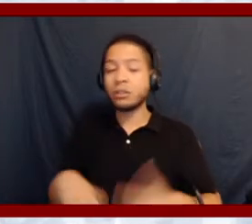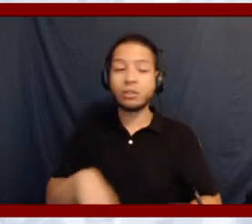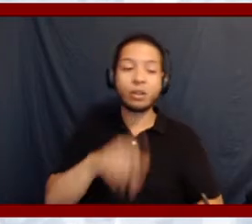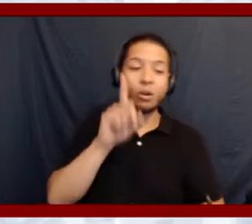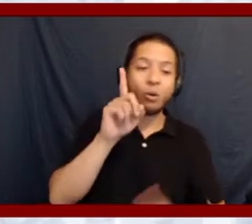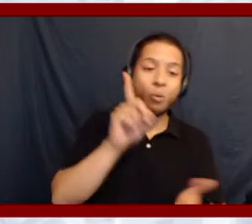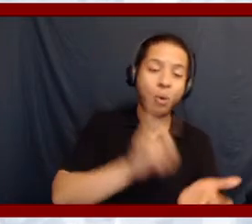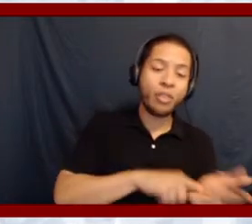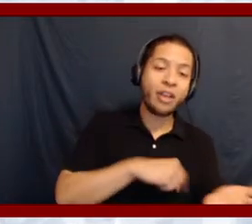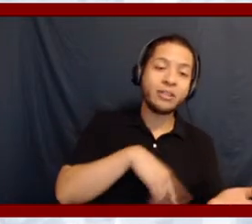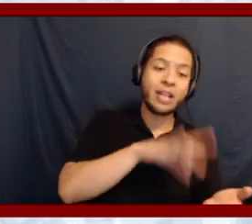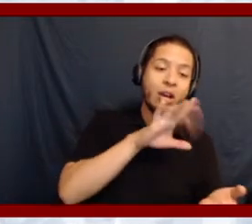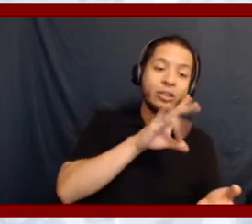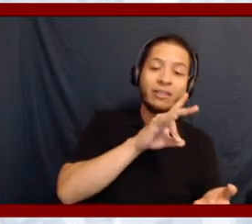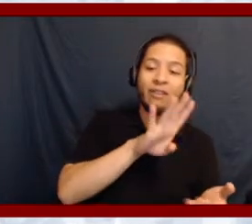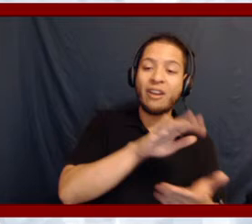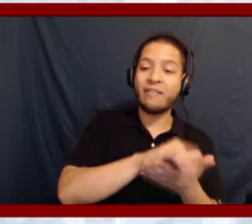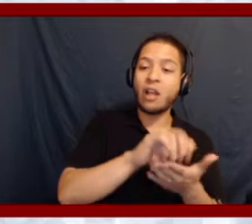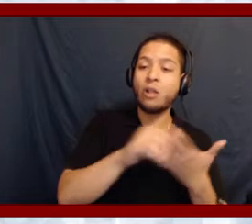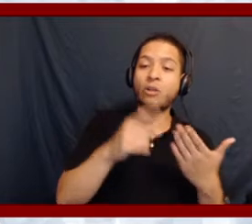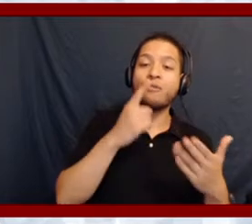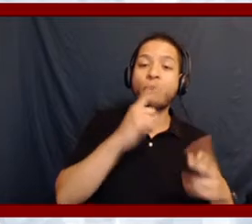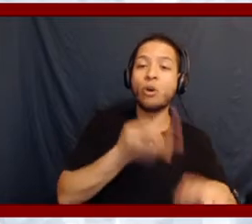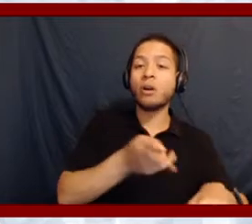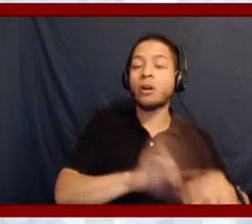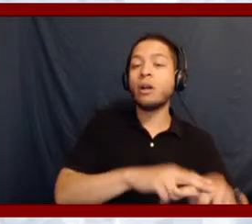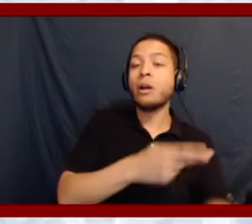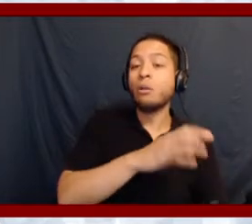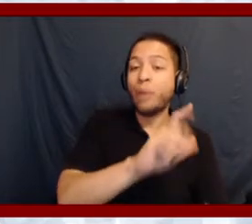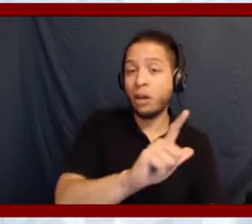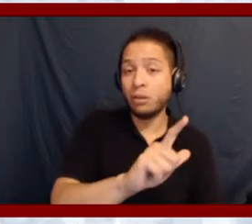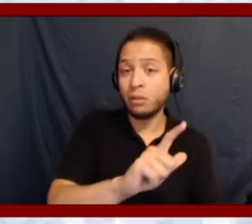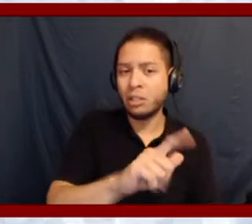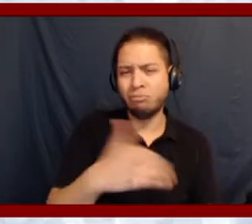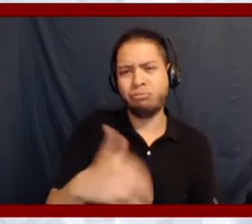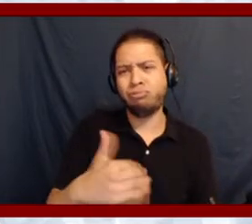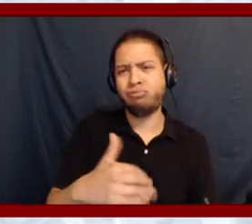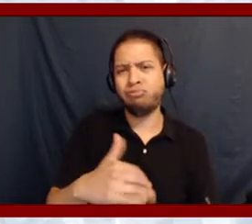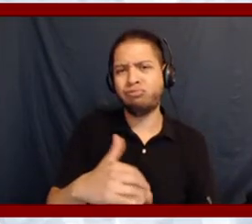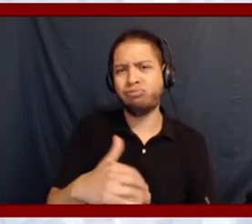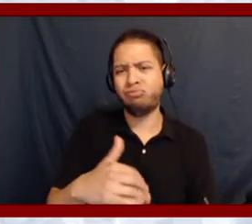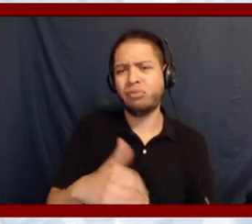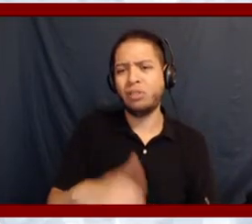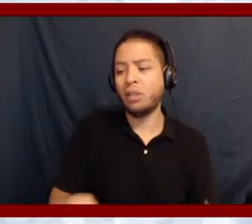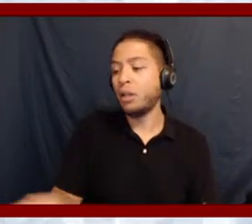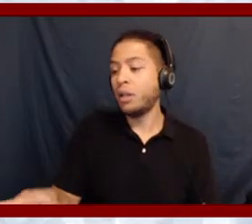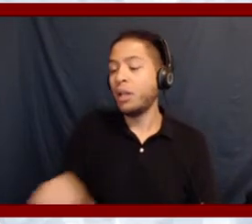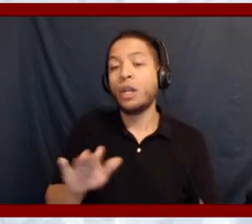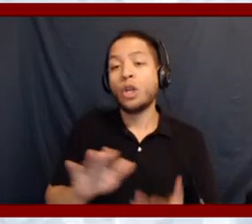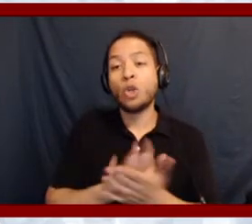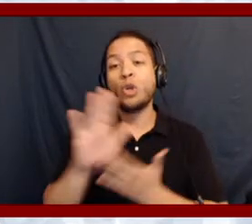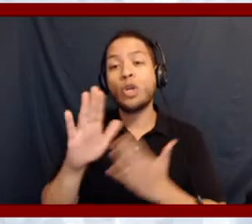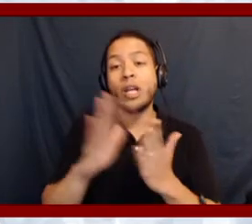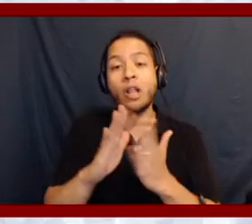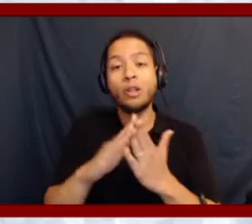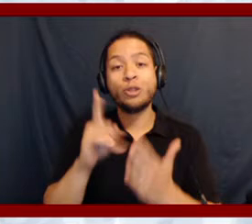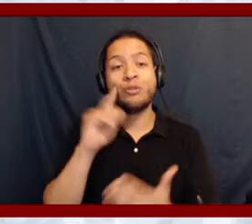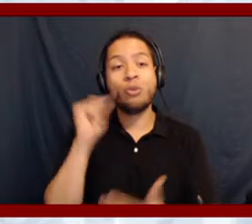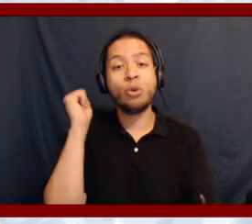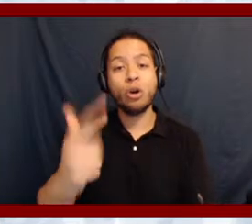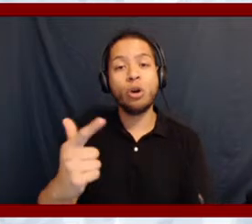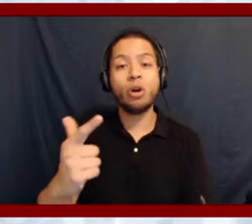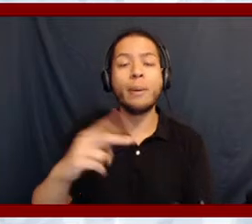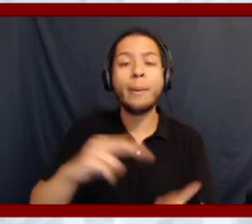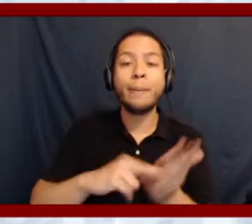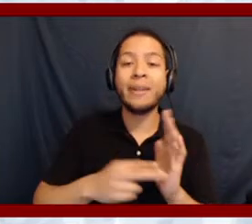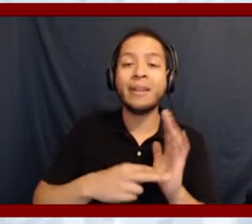$1,875 proposal increase to Pell, which is significant. Community college for all, which would help those 11 HBCUs